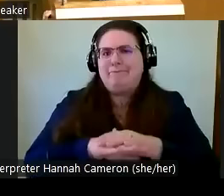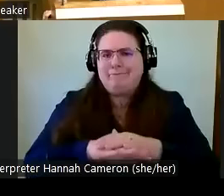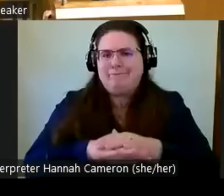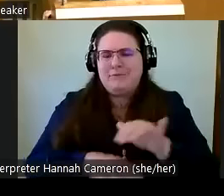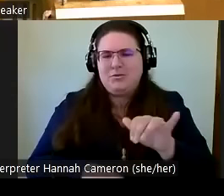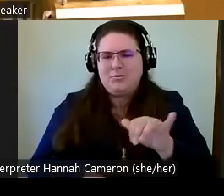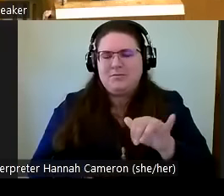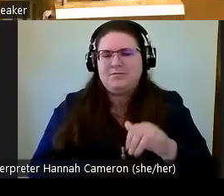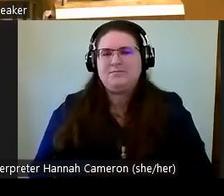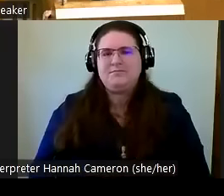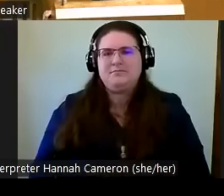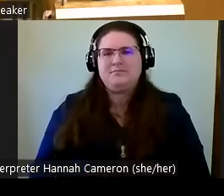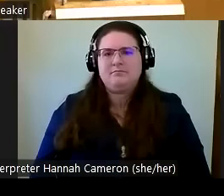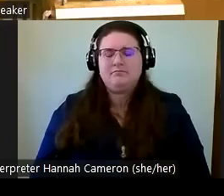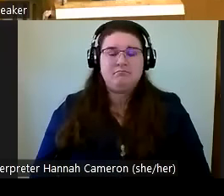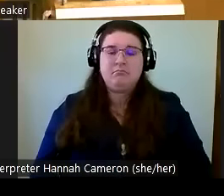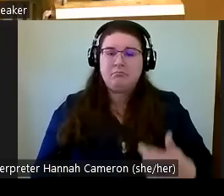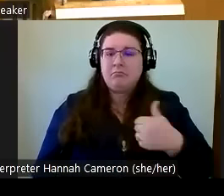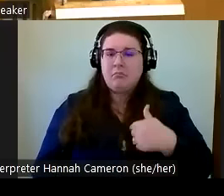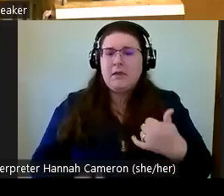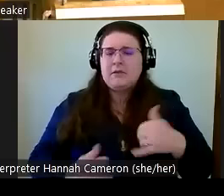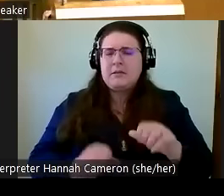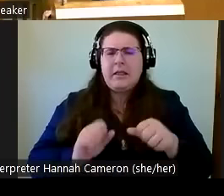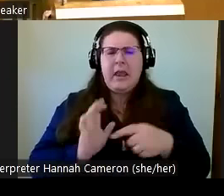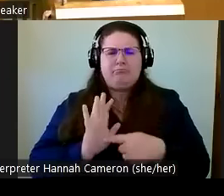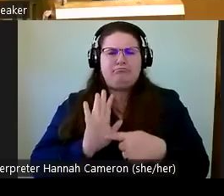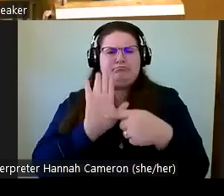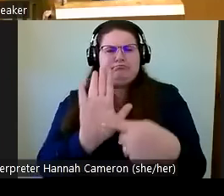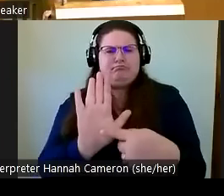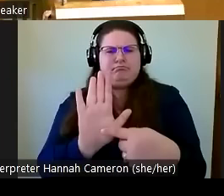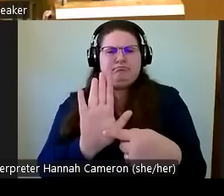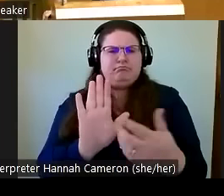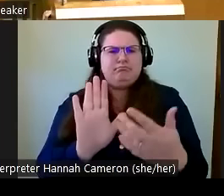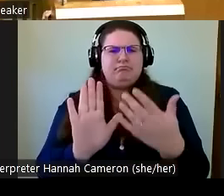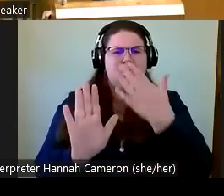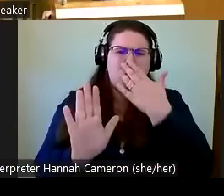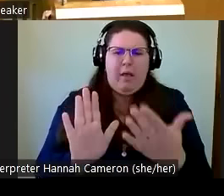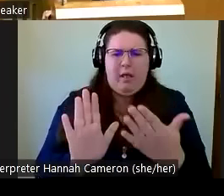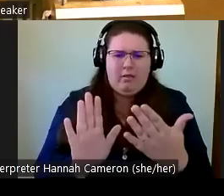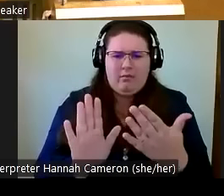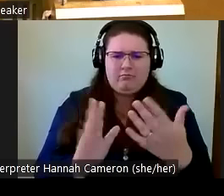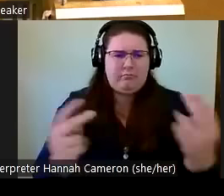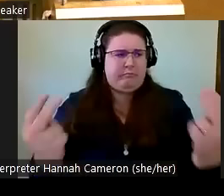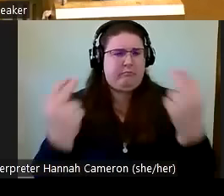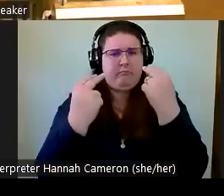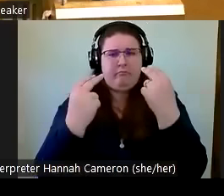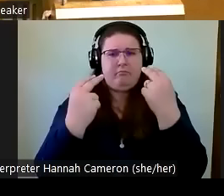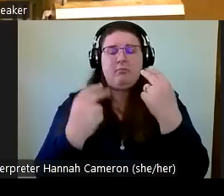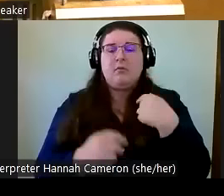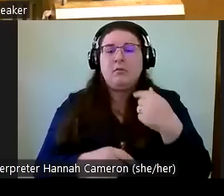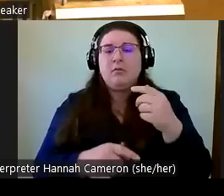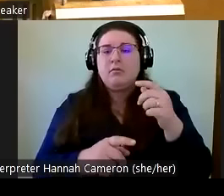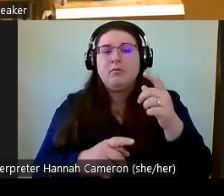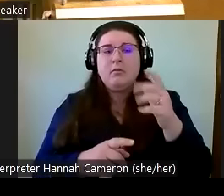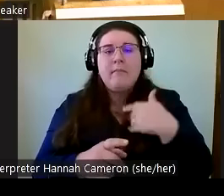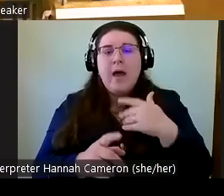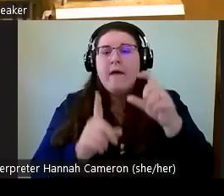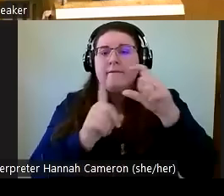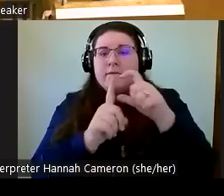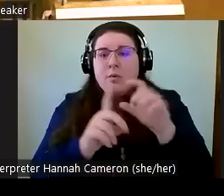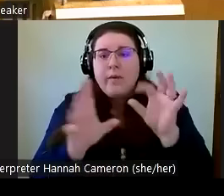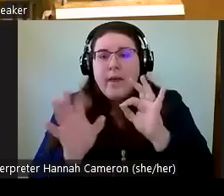I present reasonably well to the world. My vocabulary is still what it was. My